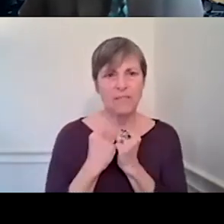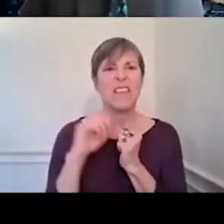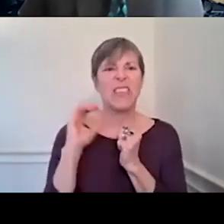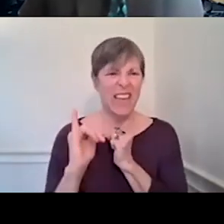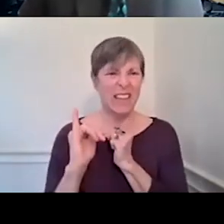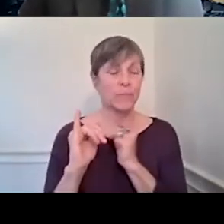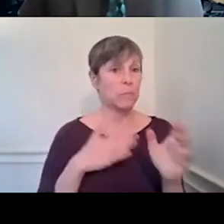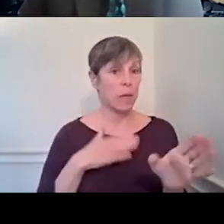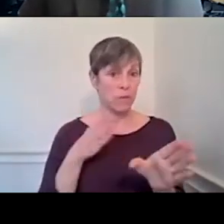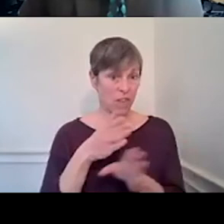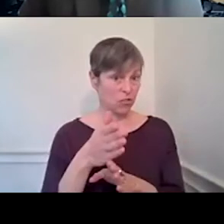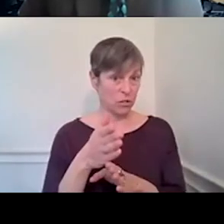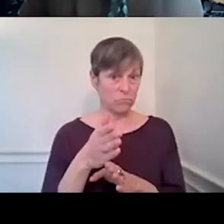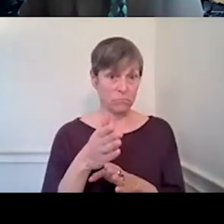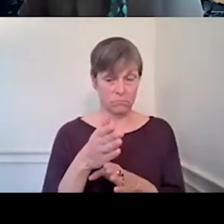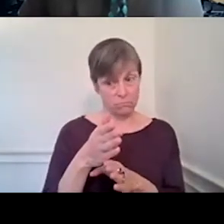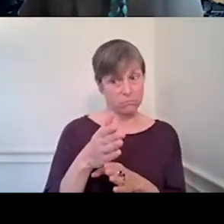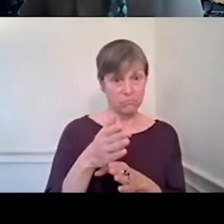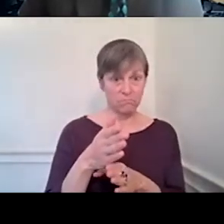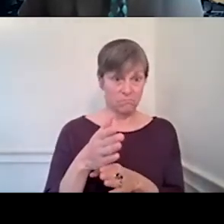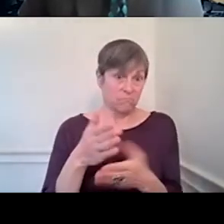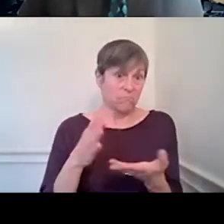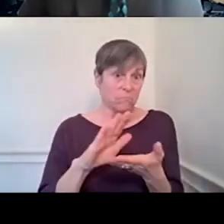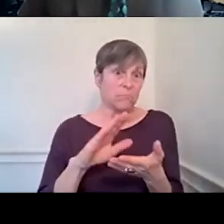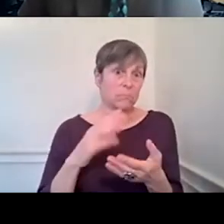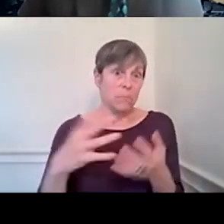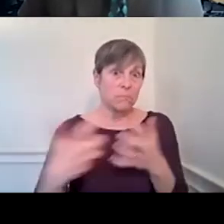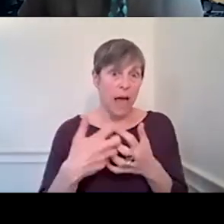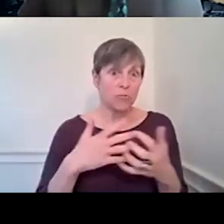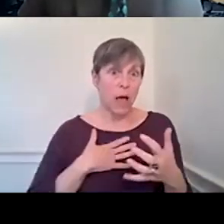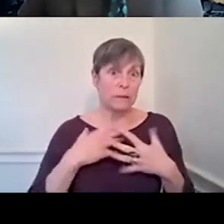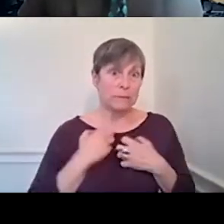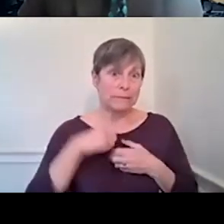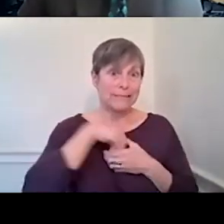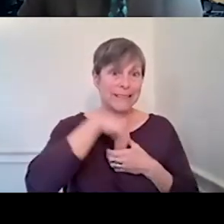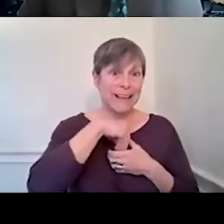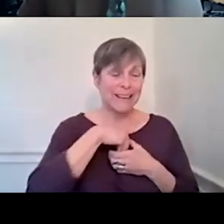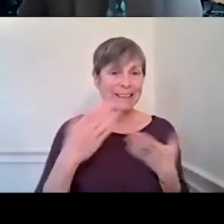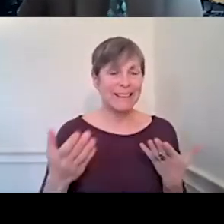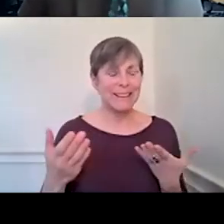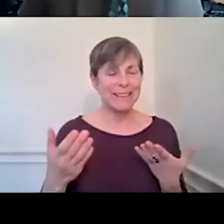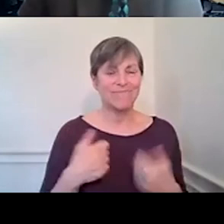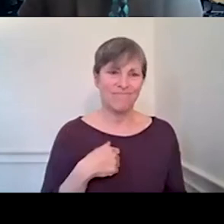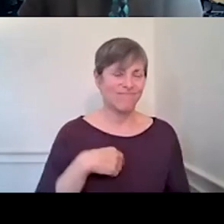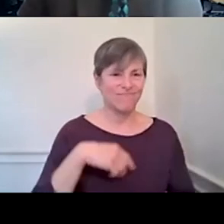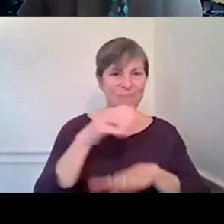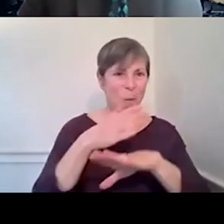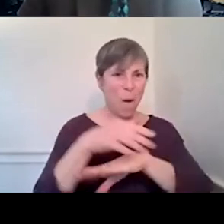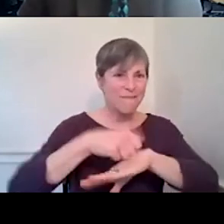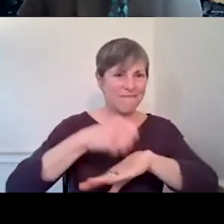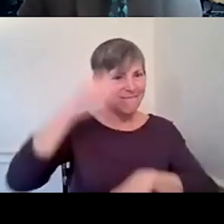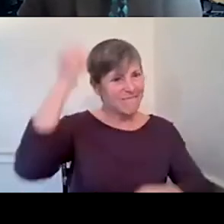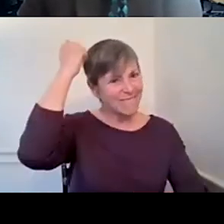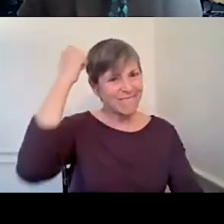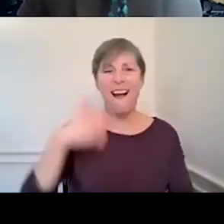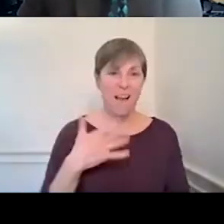be was exactly that. So again, knock on wood, call myself lucky. But again, I was close.